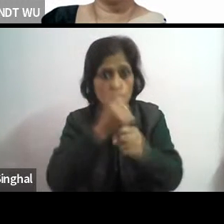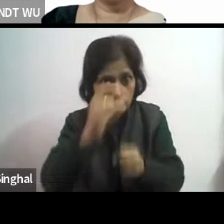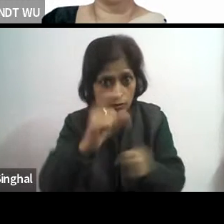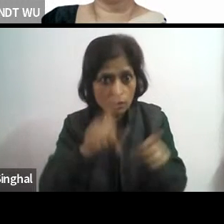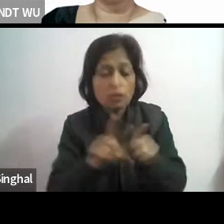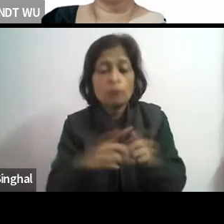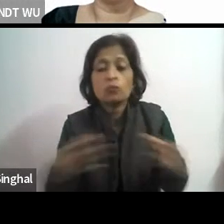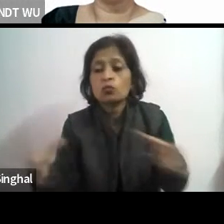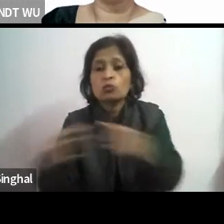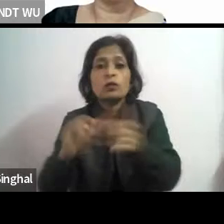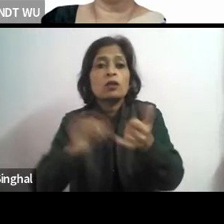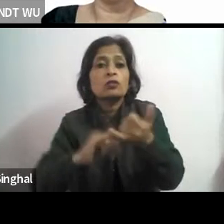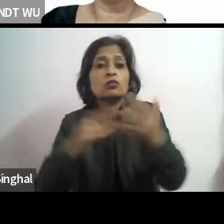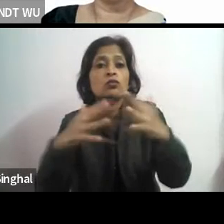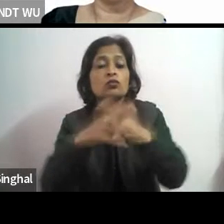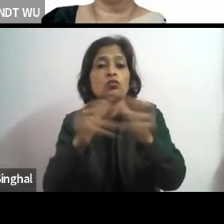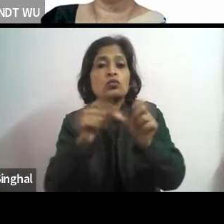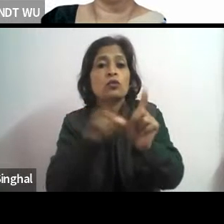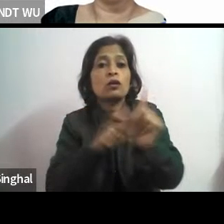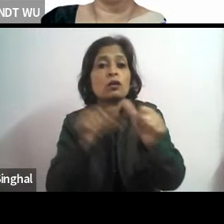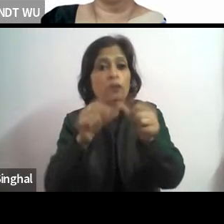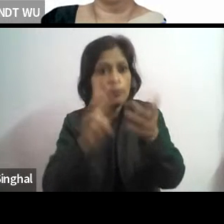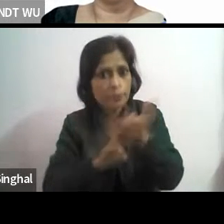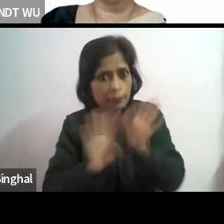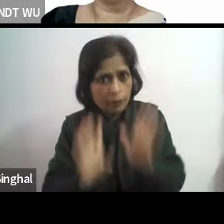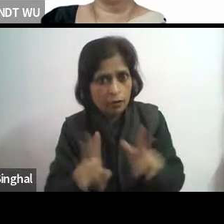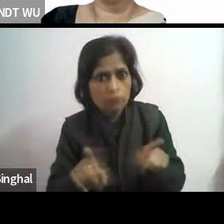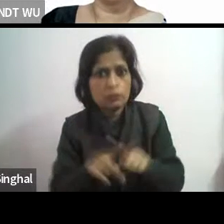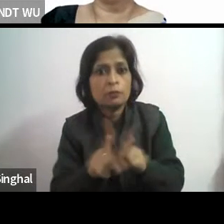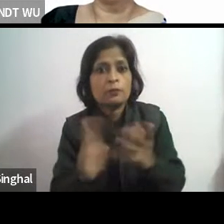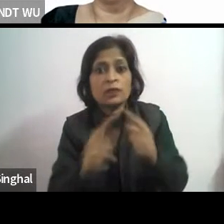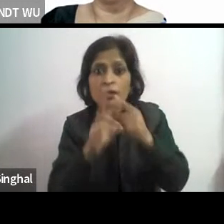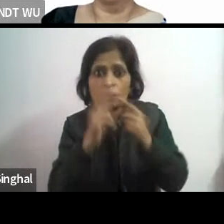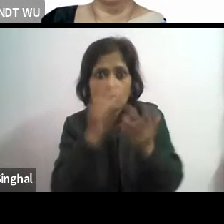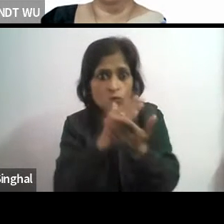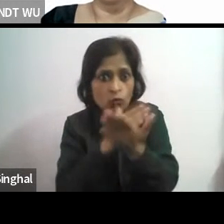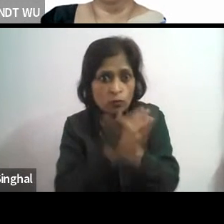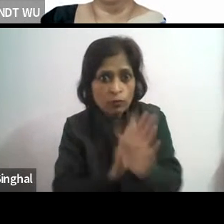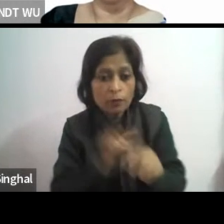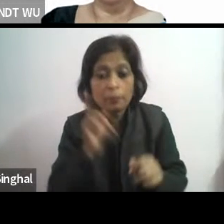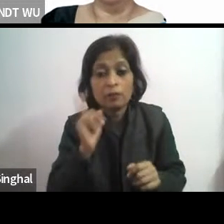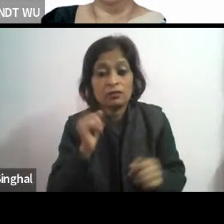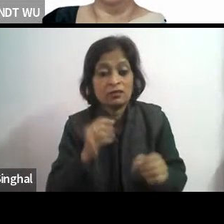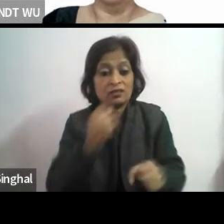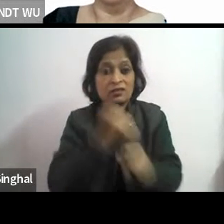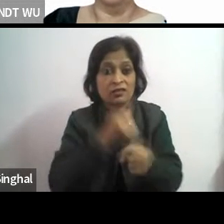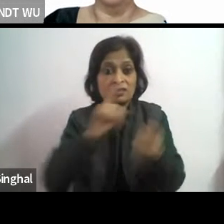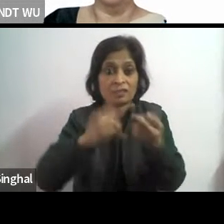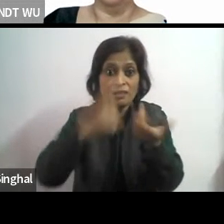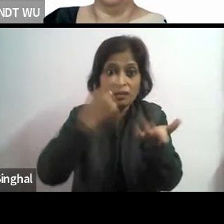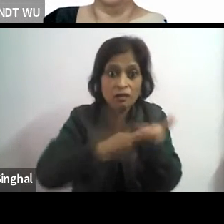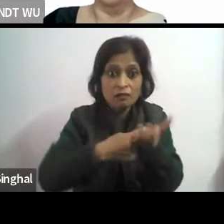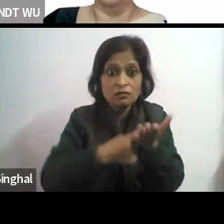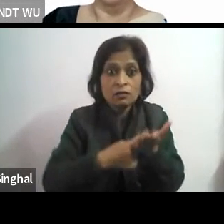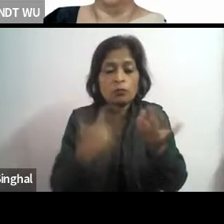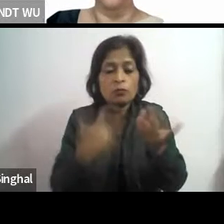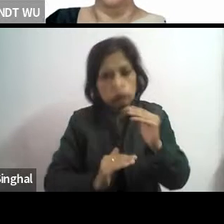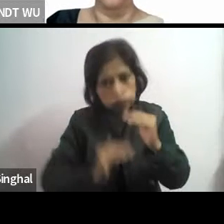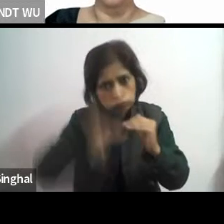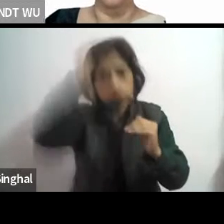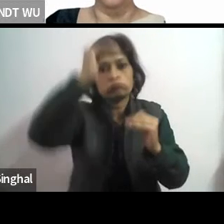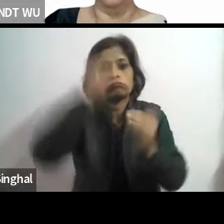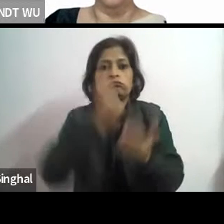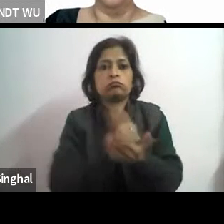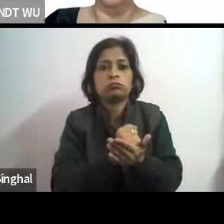very well, but I would suggest that to increase GER, to reach to unreached, to have